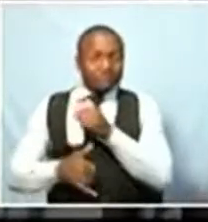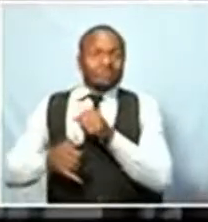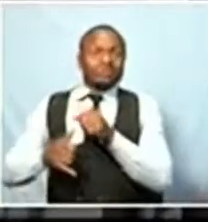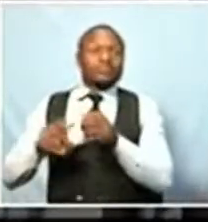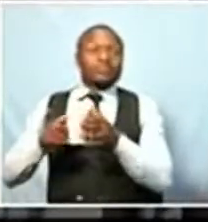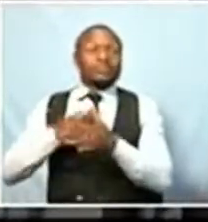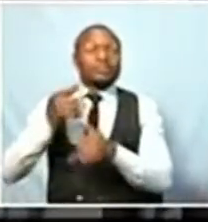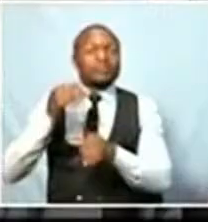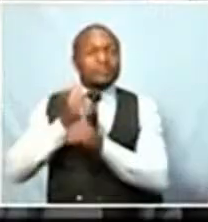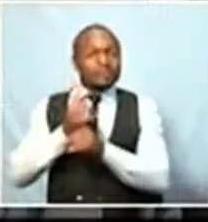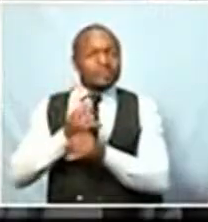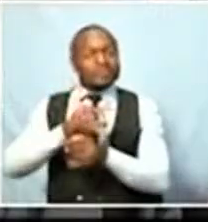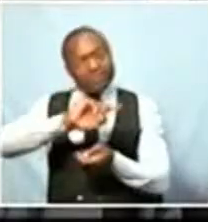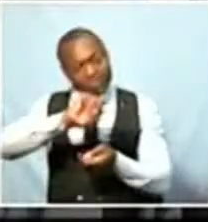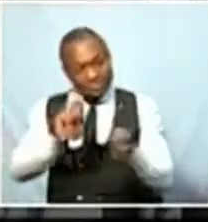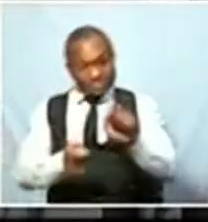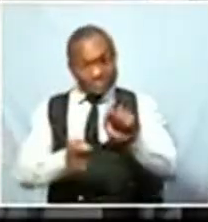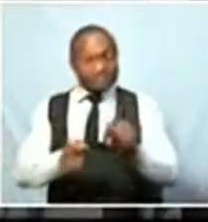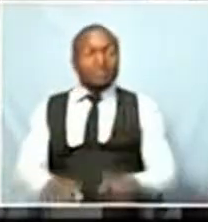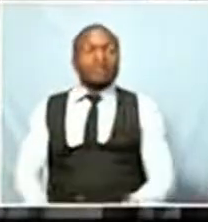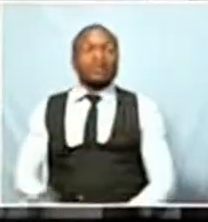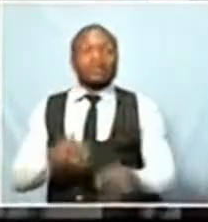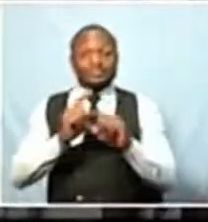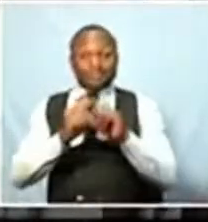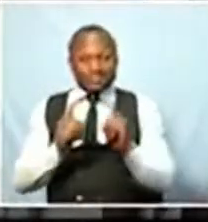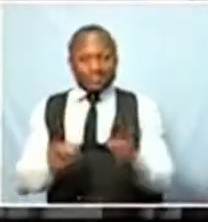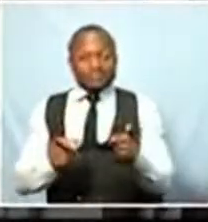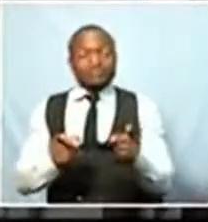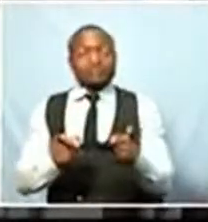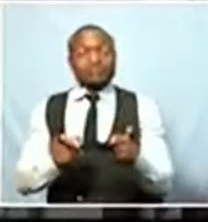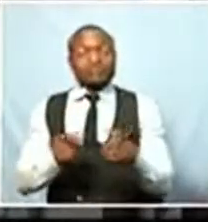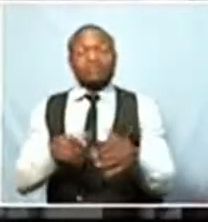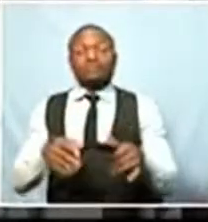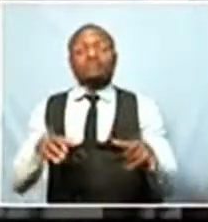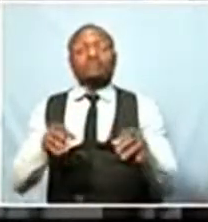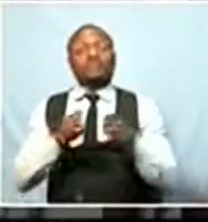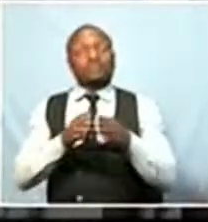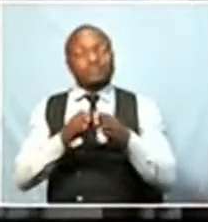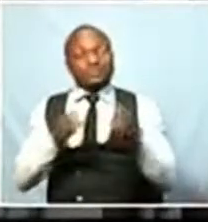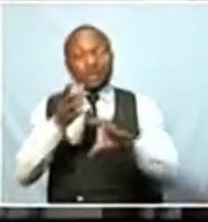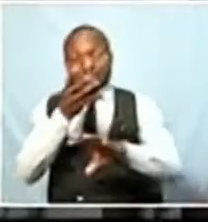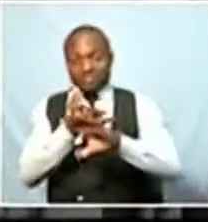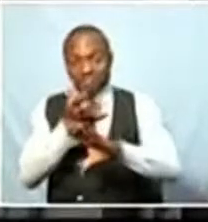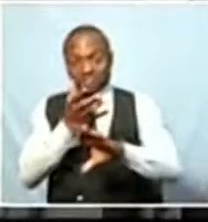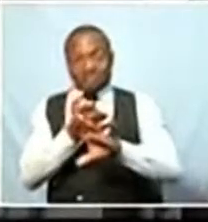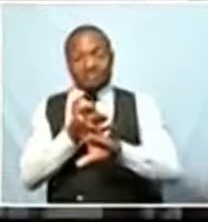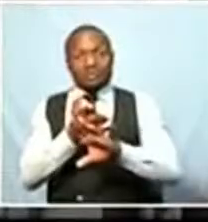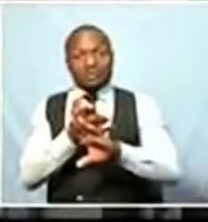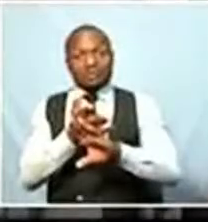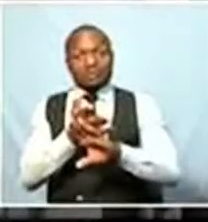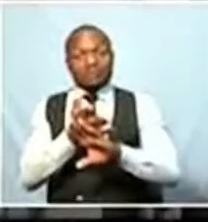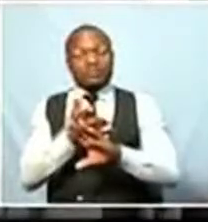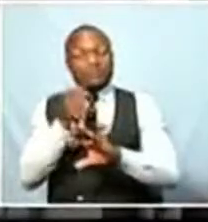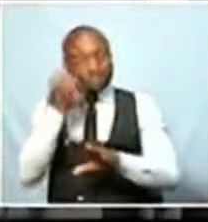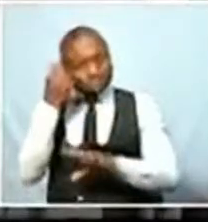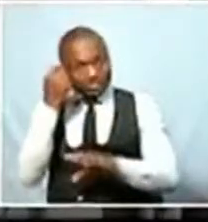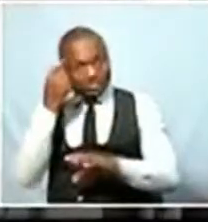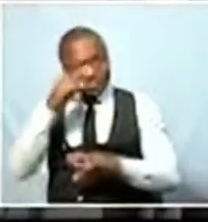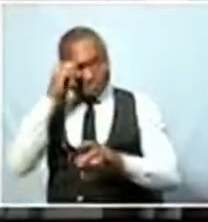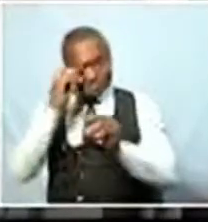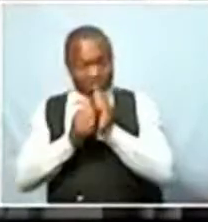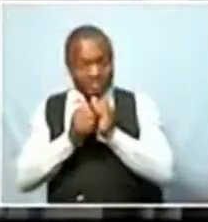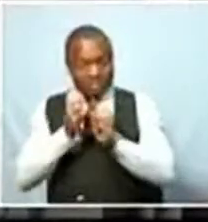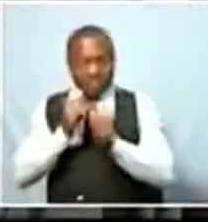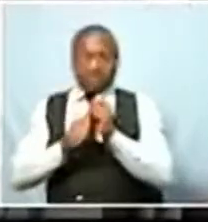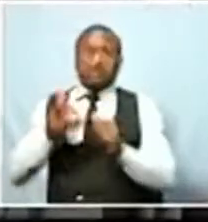It's probably the biggest change in this budget. However, its significance might be a little bit difficult to appreciate because of its